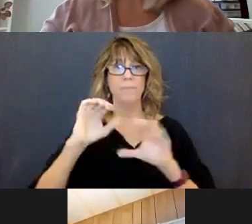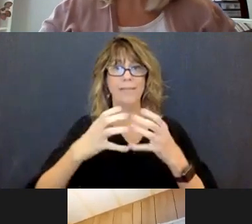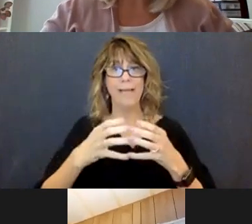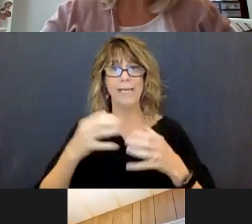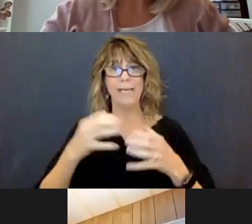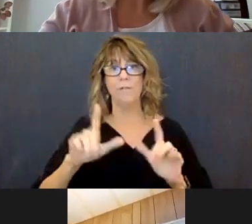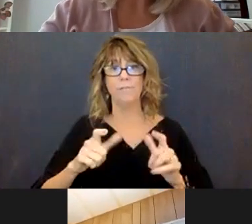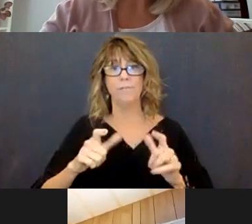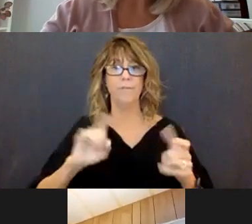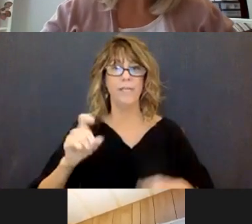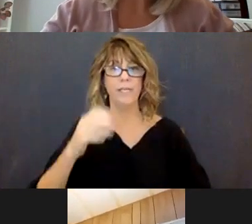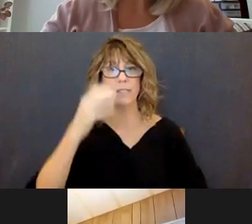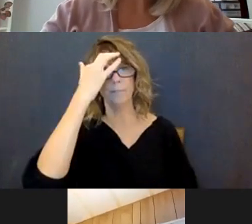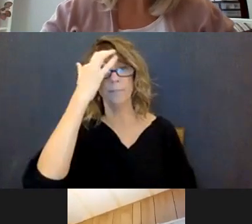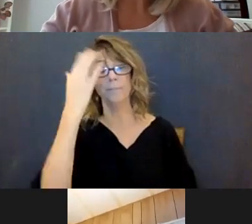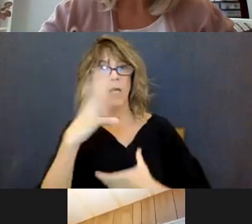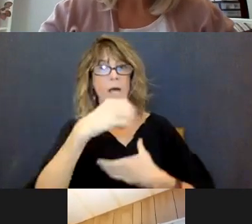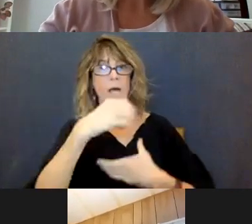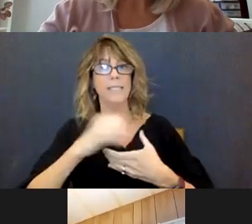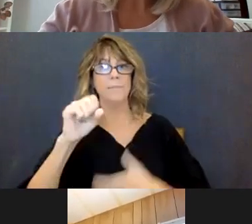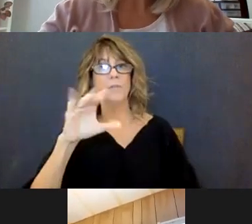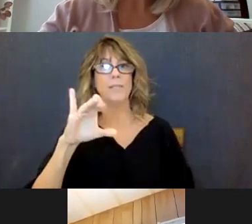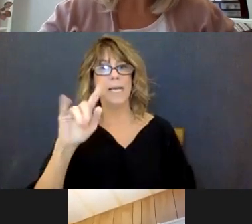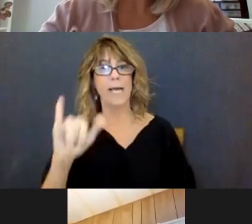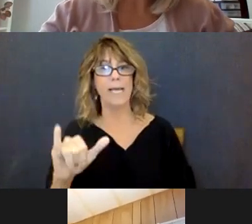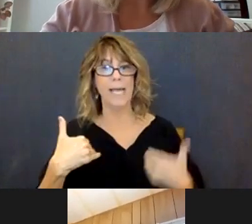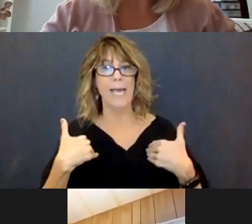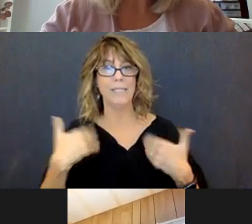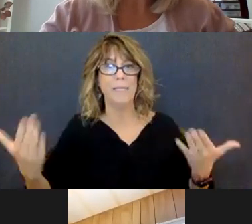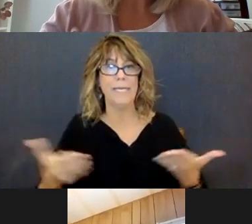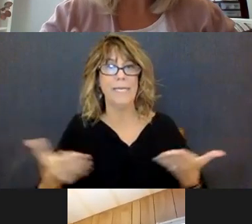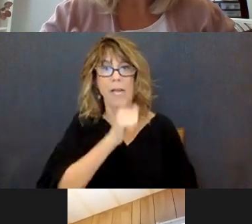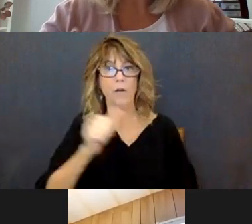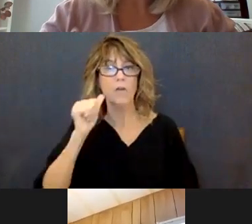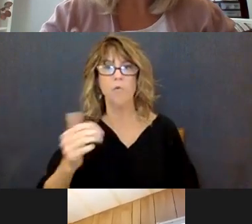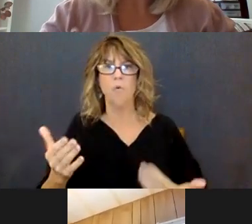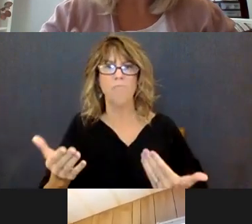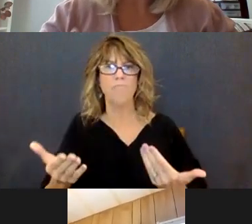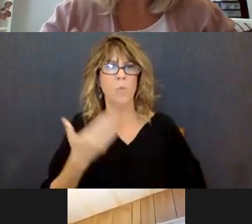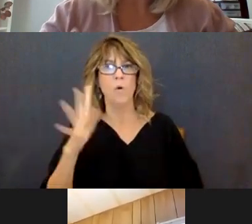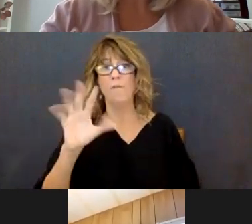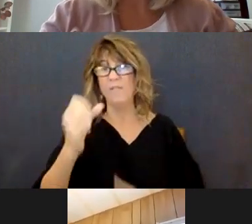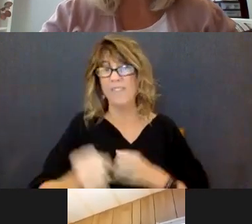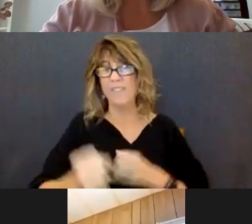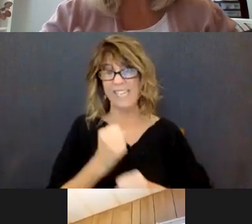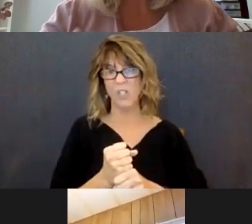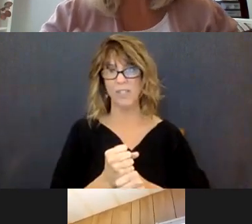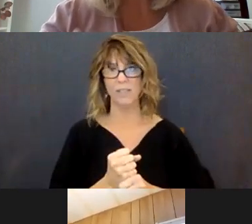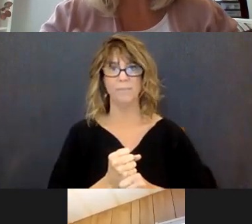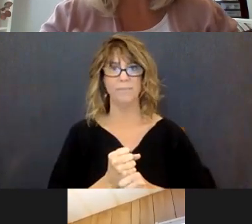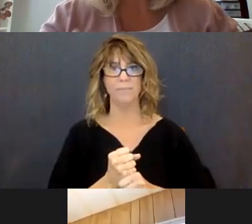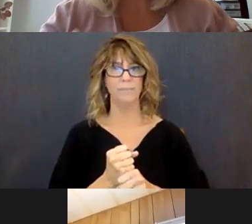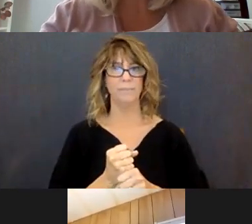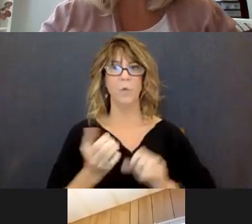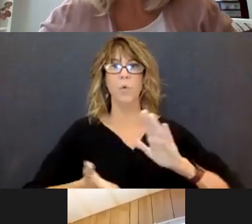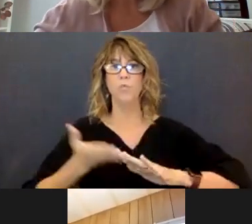you. Autism Society of Greater Phoenix has been in Arizona for almost 50 years, and we are run by families